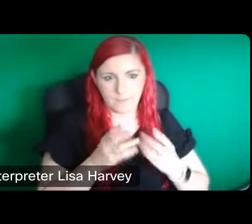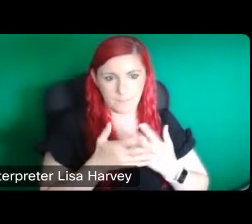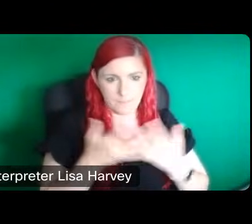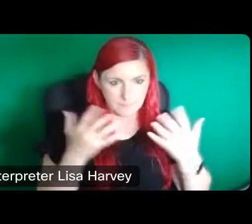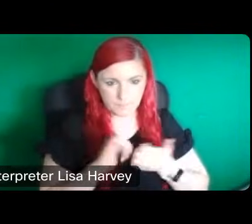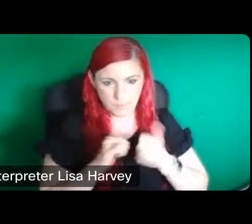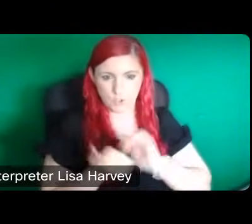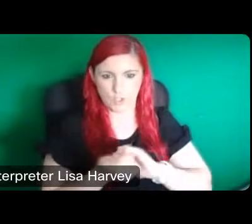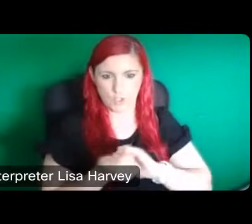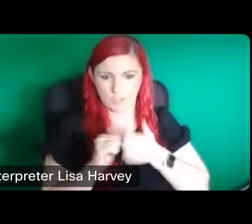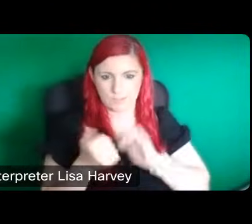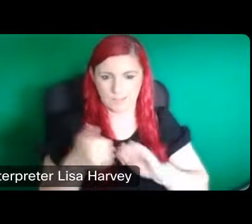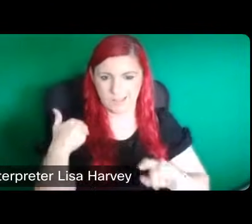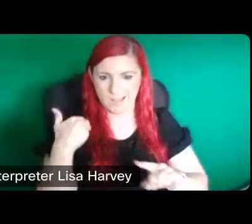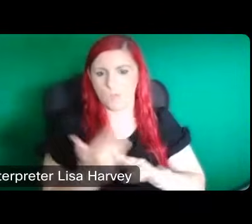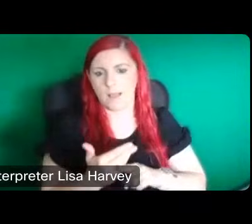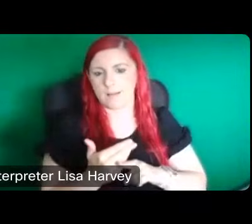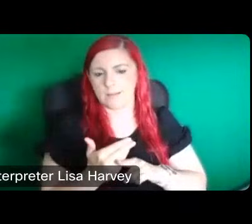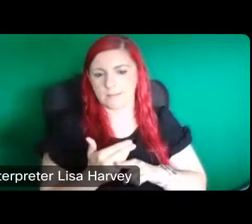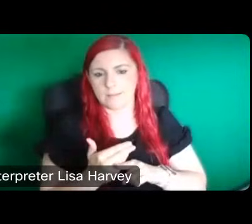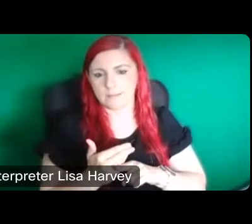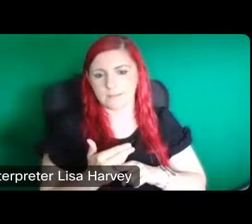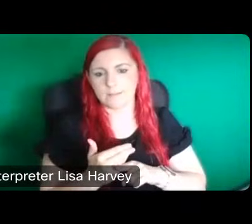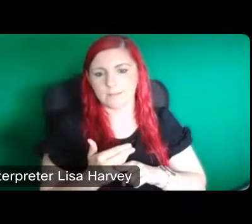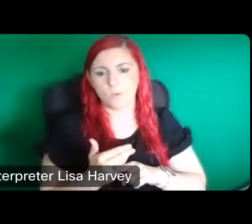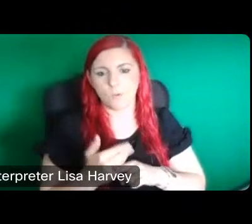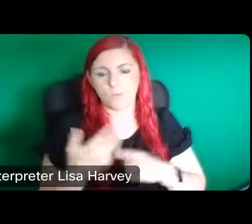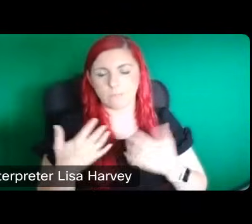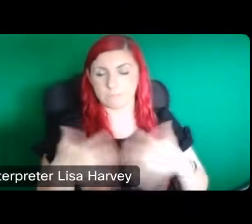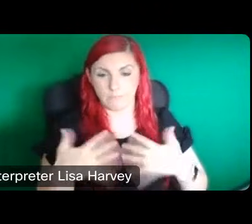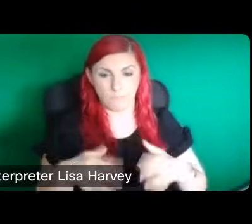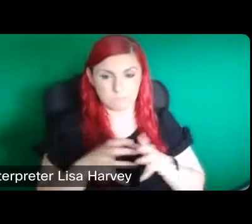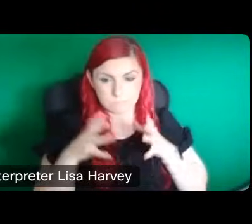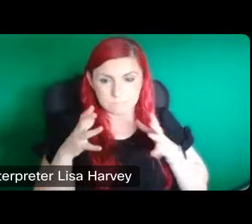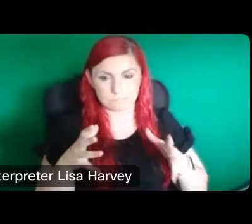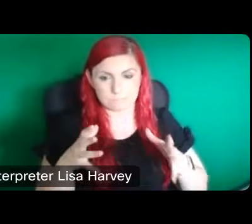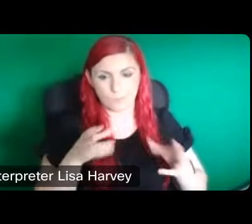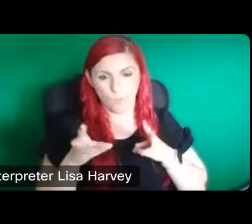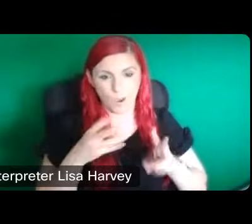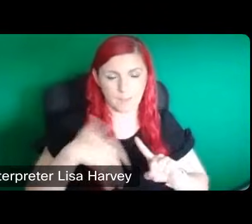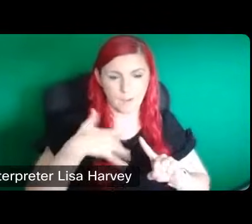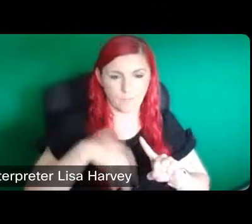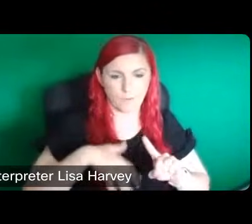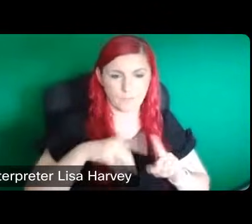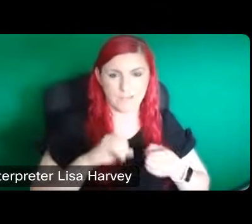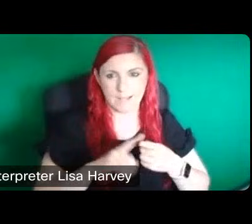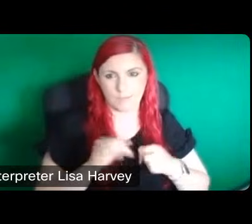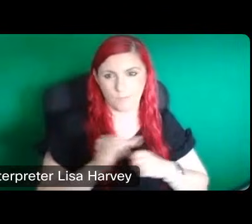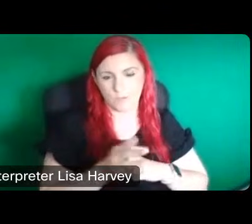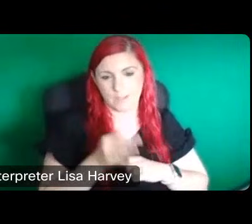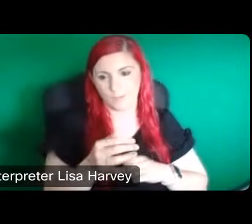little while, so they've really have done a phenomenal amount of work in the background and in the forefront, and